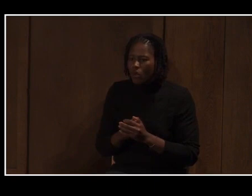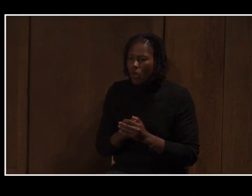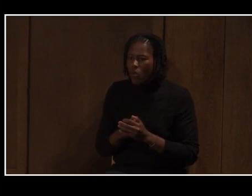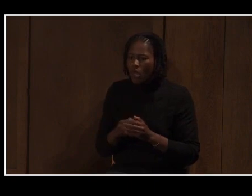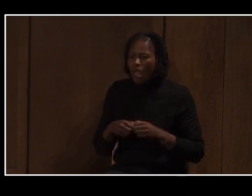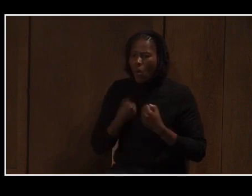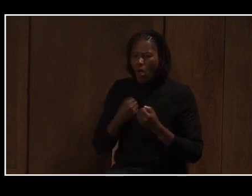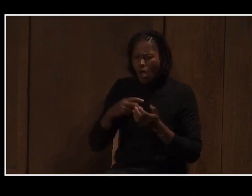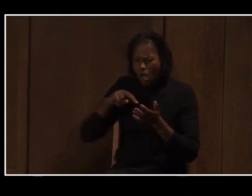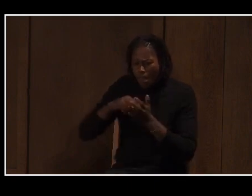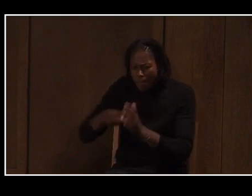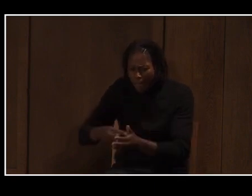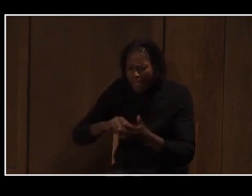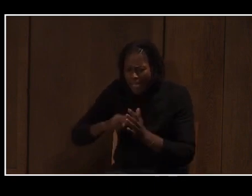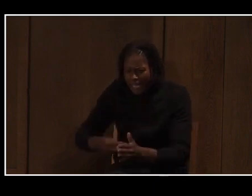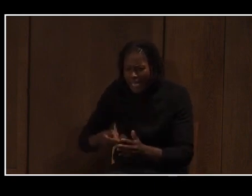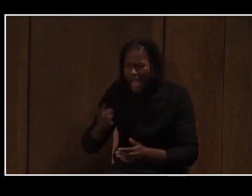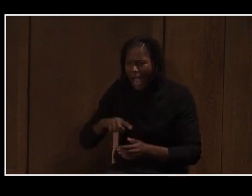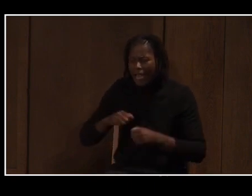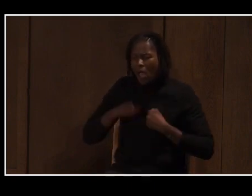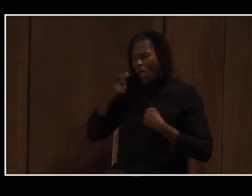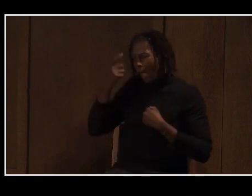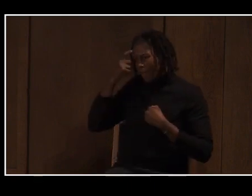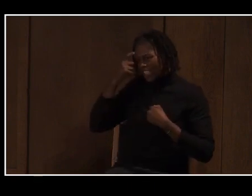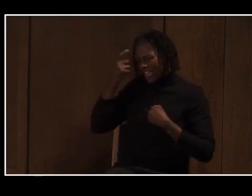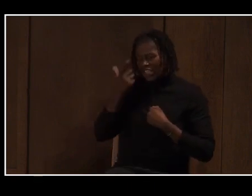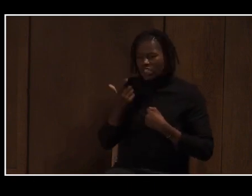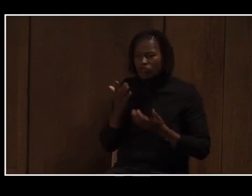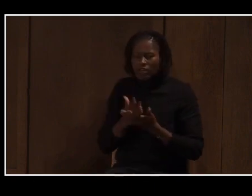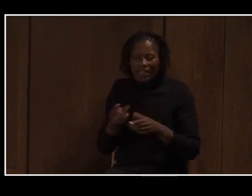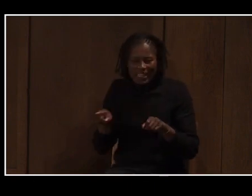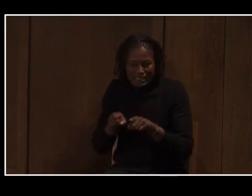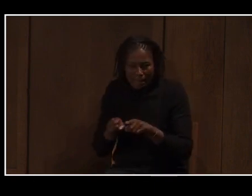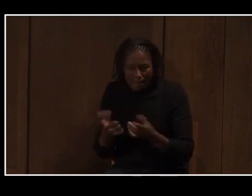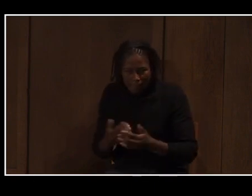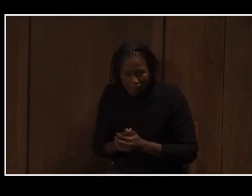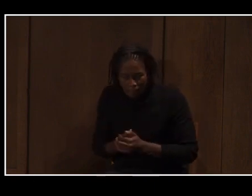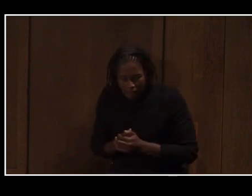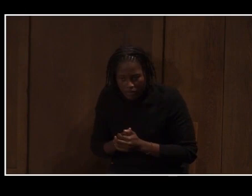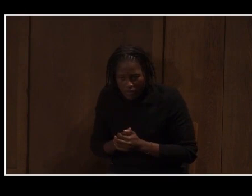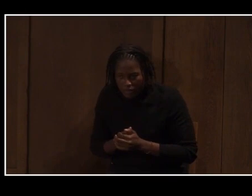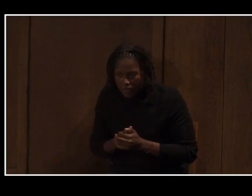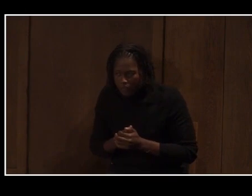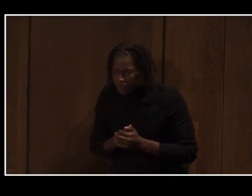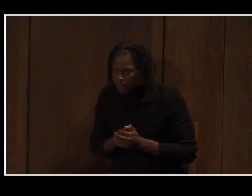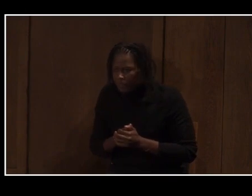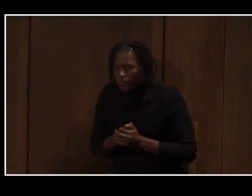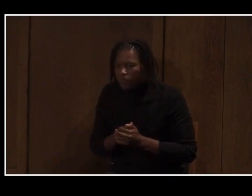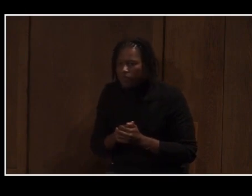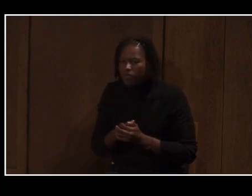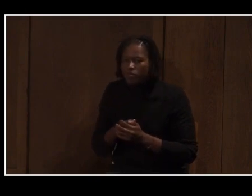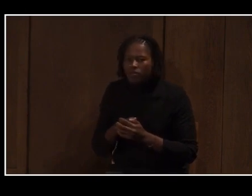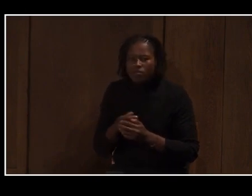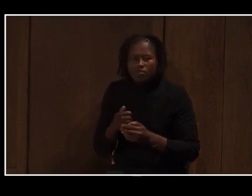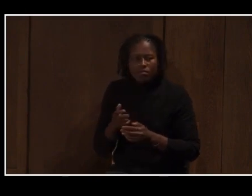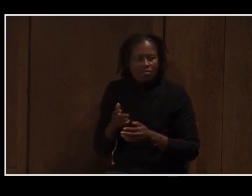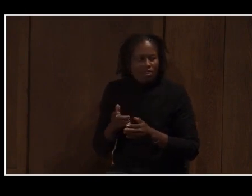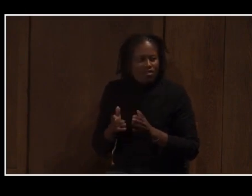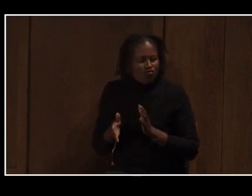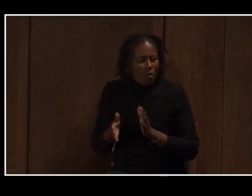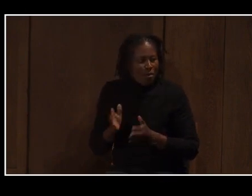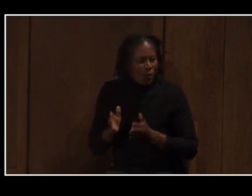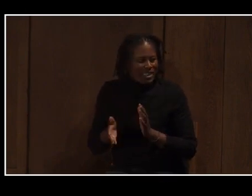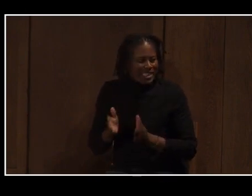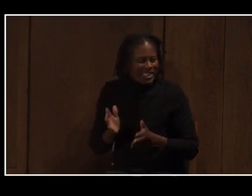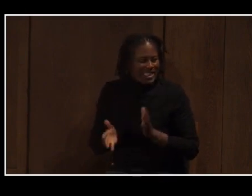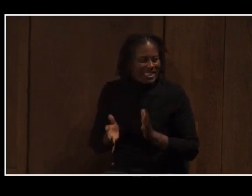actually they are one and the same thing. Love the idea of unusual suspects and the robotic mischief. You know, that